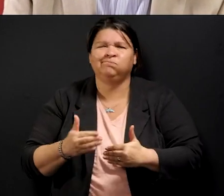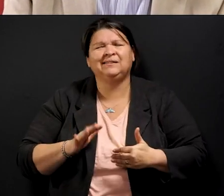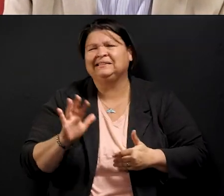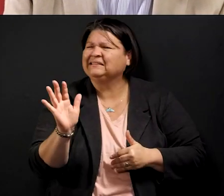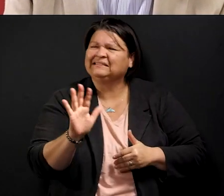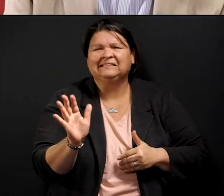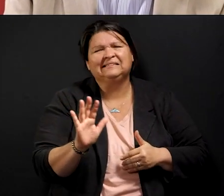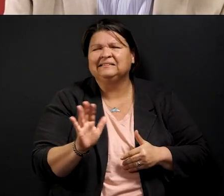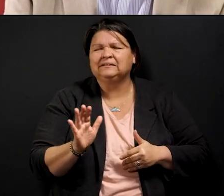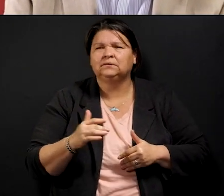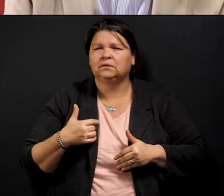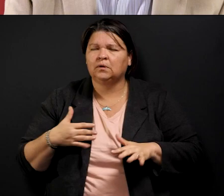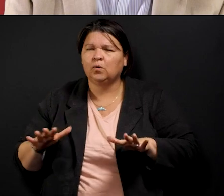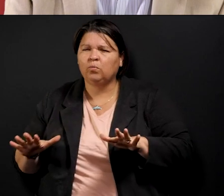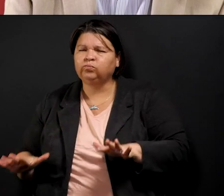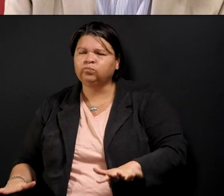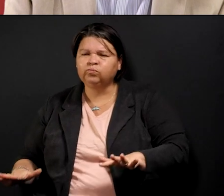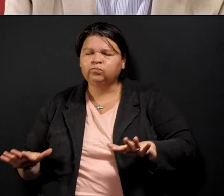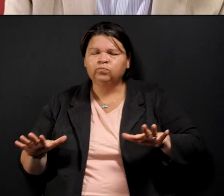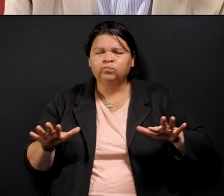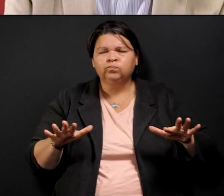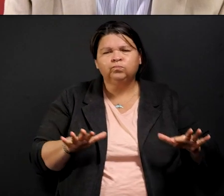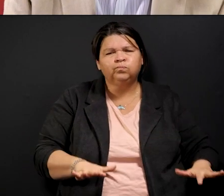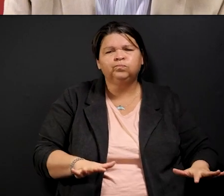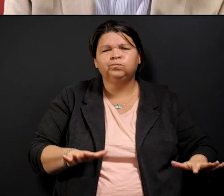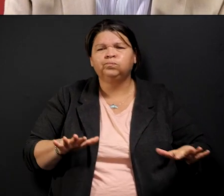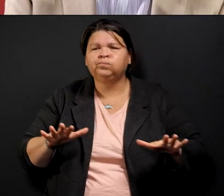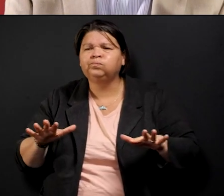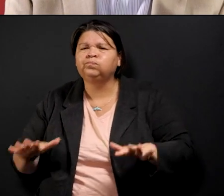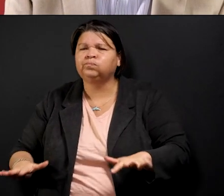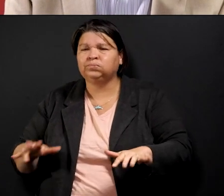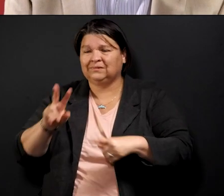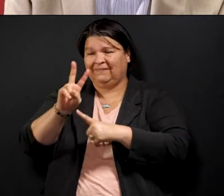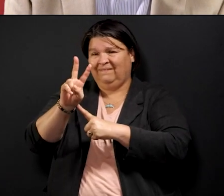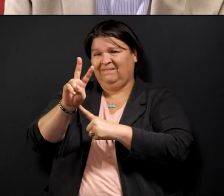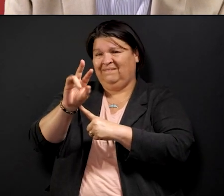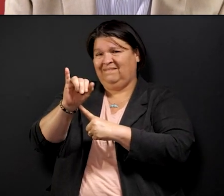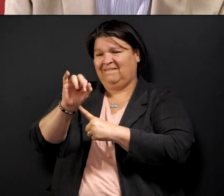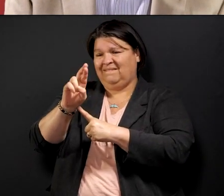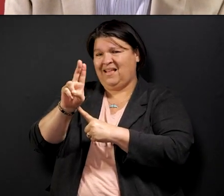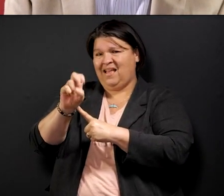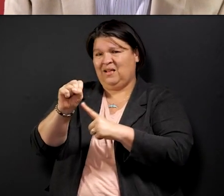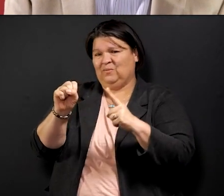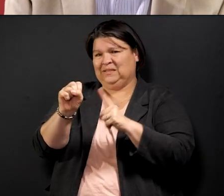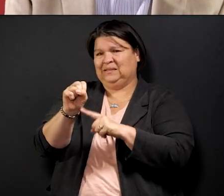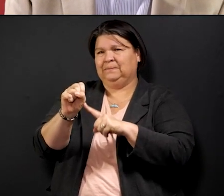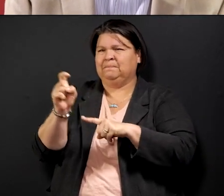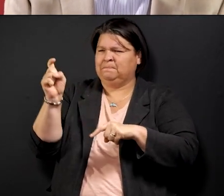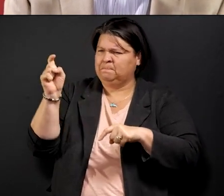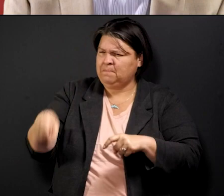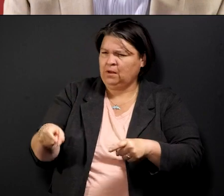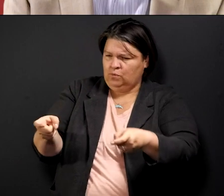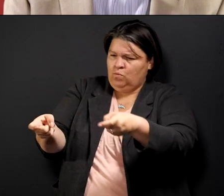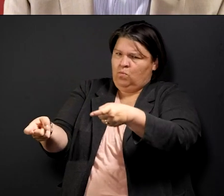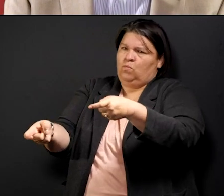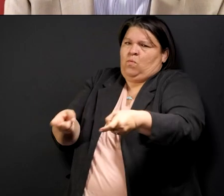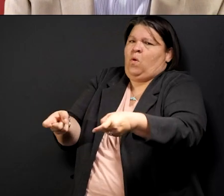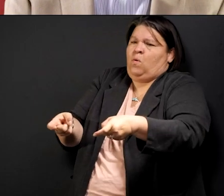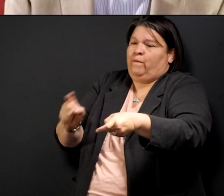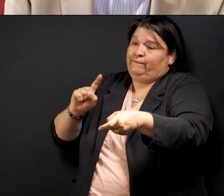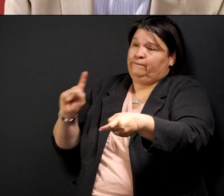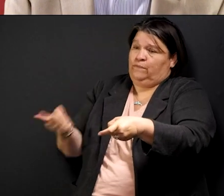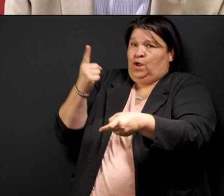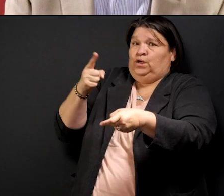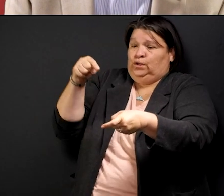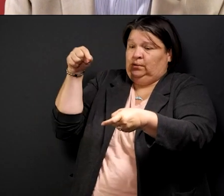still contain this virus. One of the things that we don't want to see, and I can tell you this also as a businessman who owns a